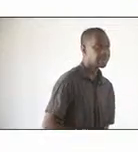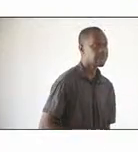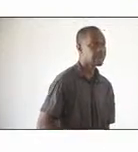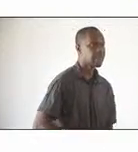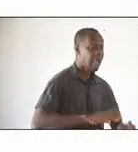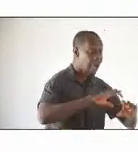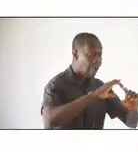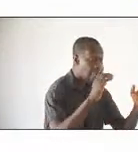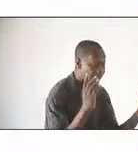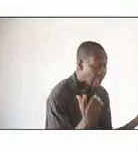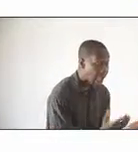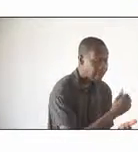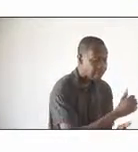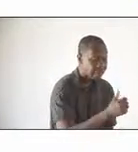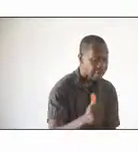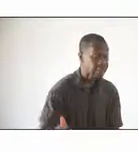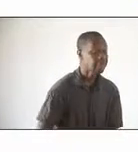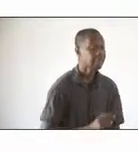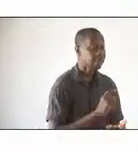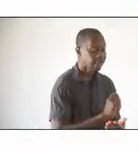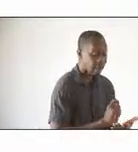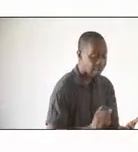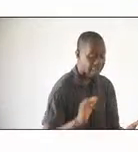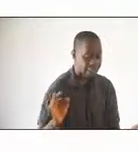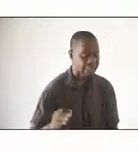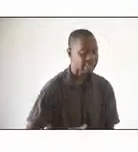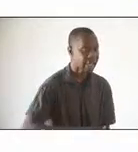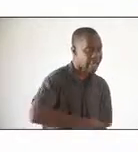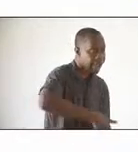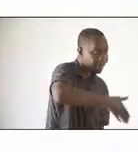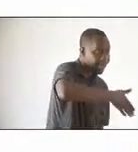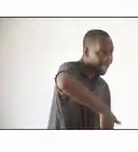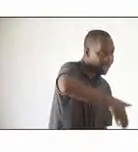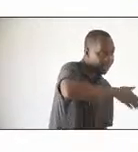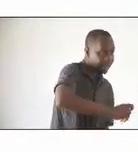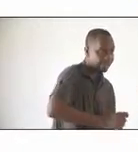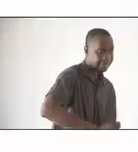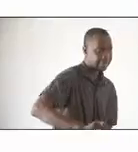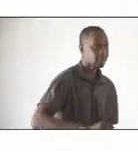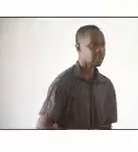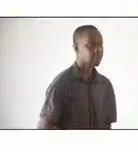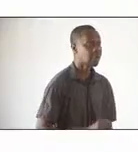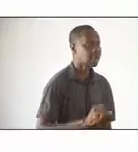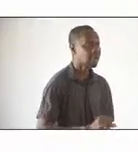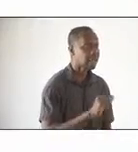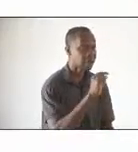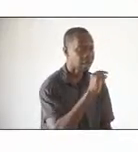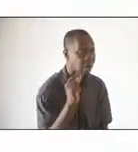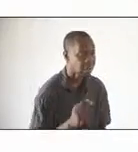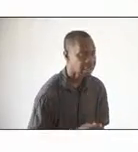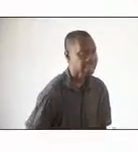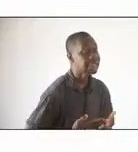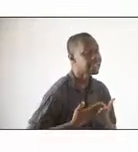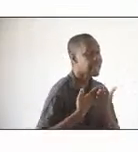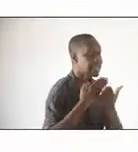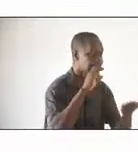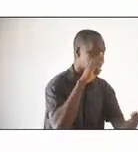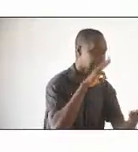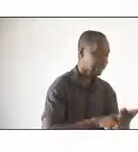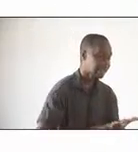Every formal letter carries a writer's address. Now, the writer's address is otherwise called the sender's